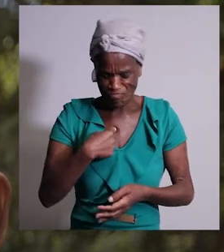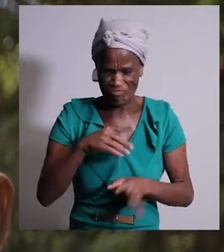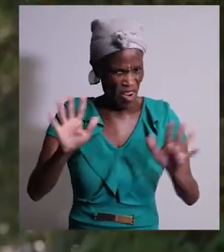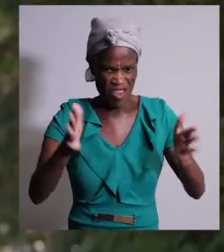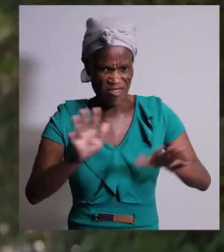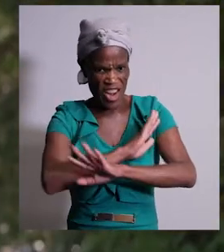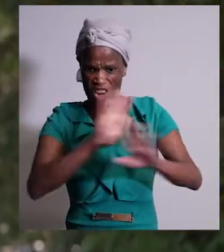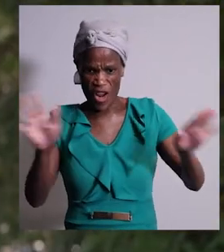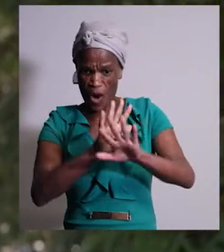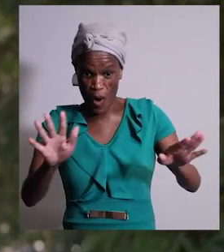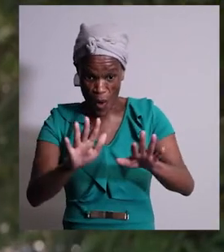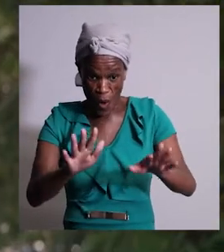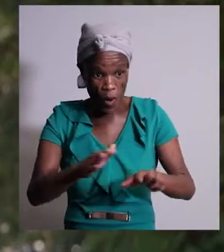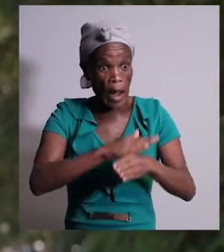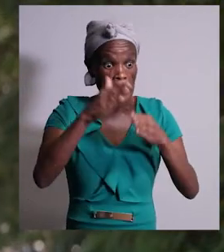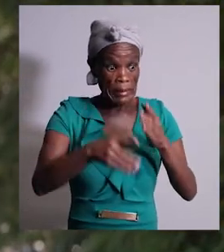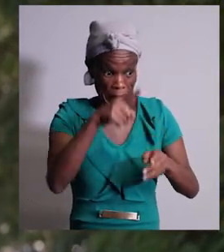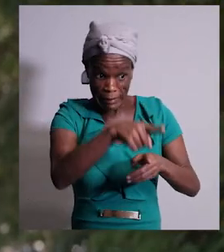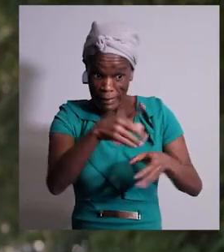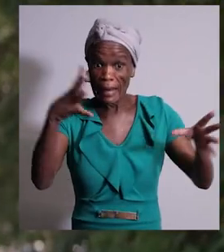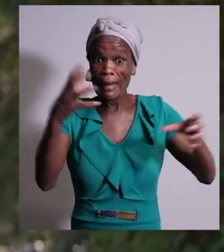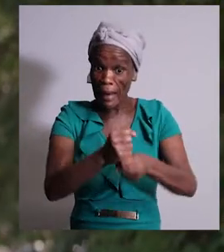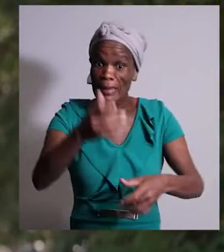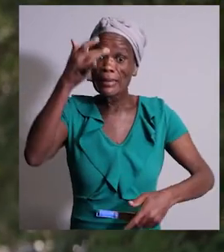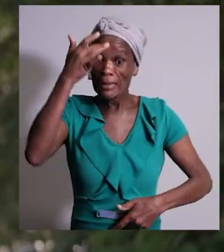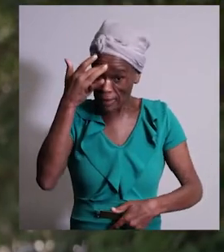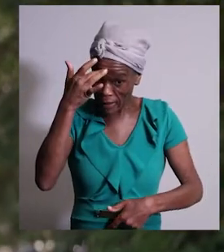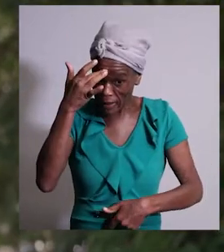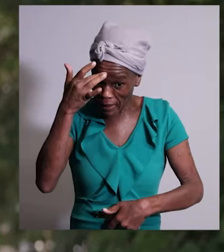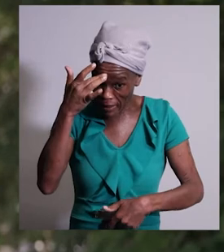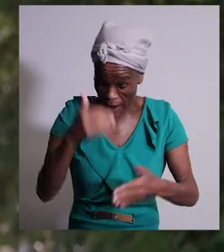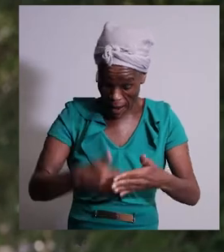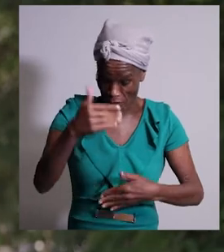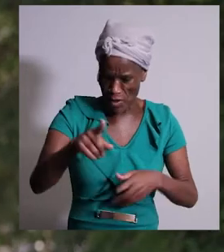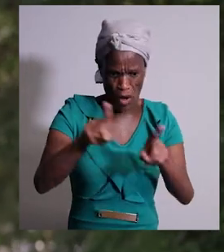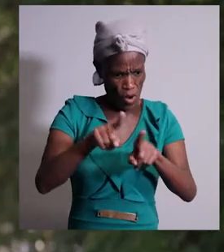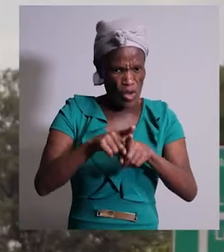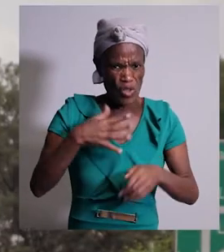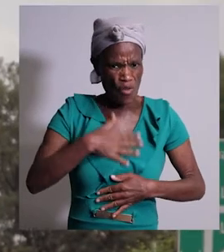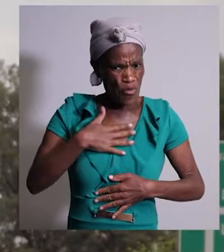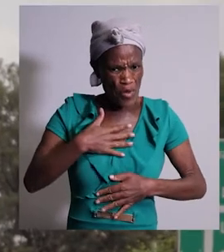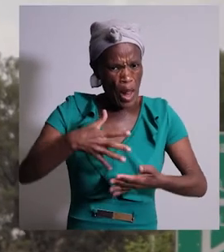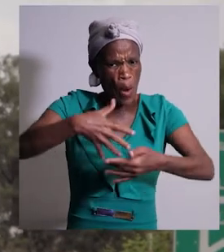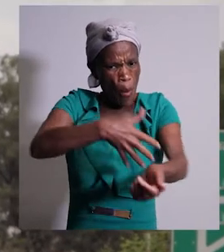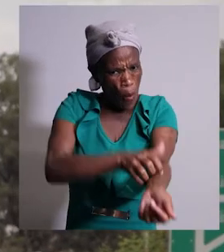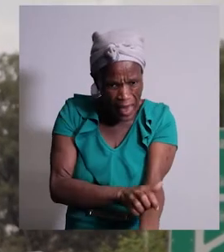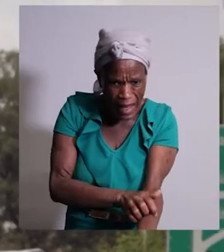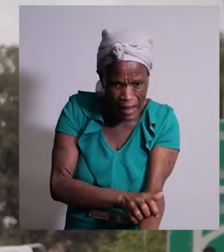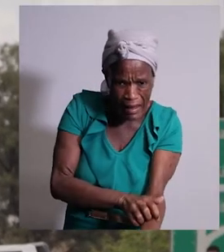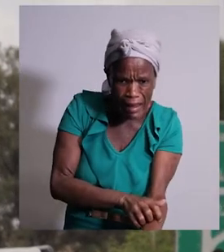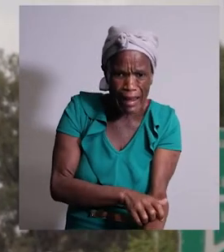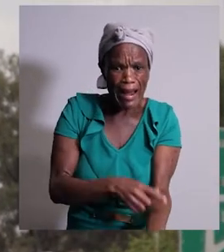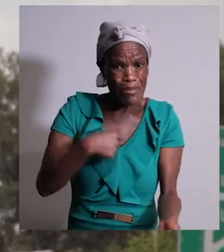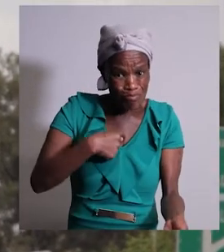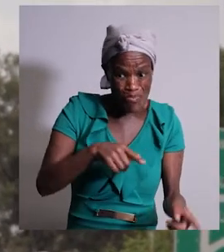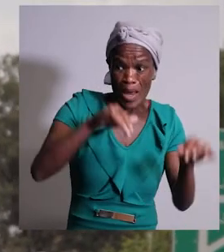bengalumke next si positive nge COVID. Then emva koko ke nam daqala drop ndaba week nda ezinye